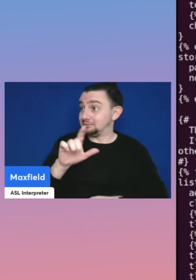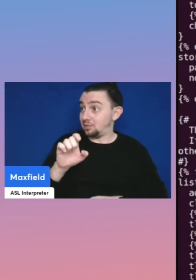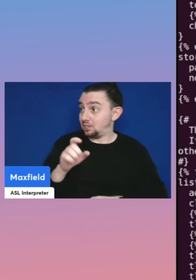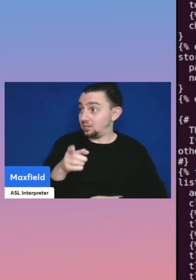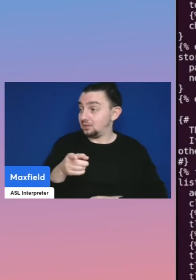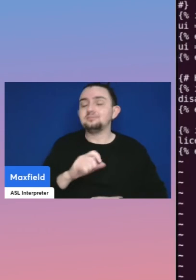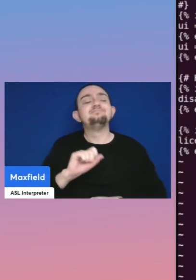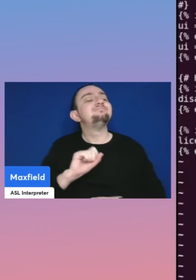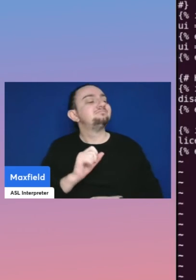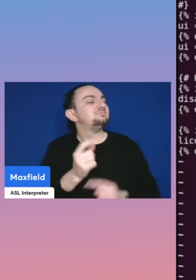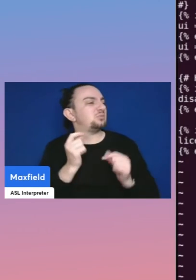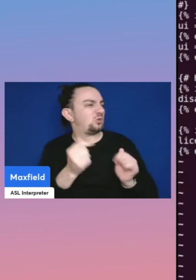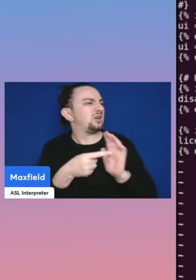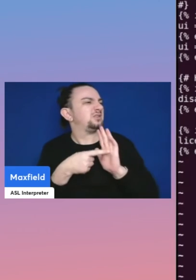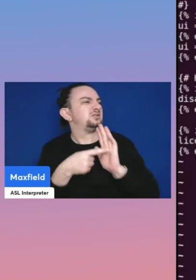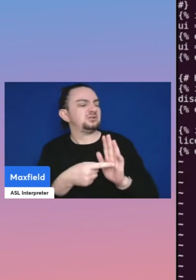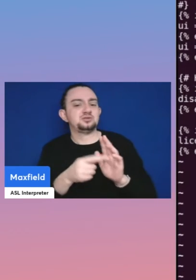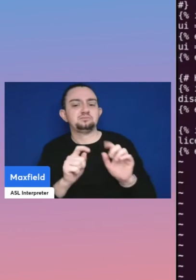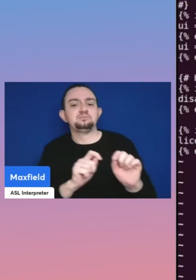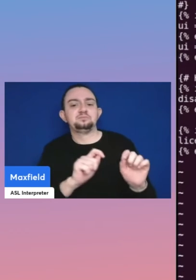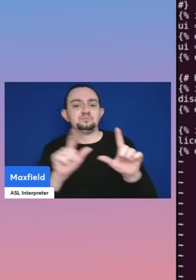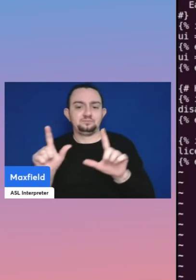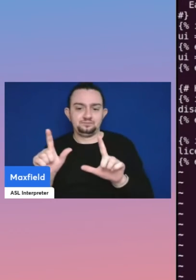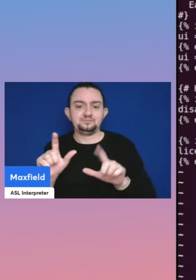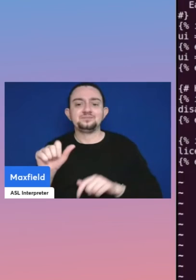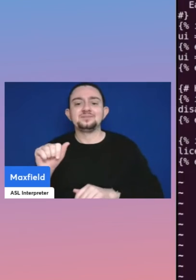quickly go on to the unseal state.